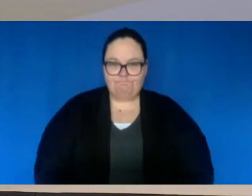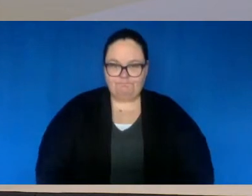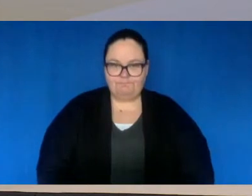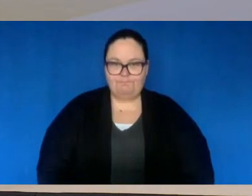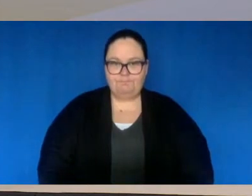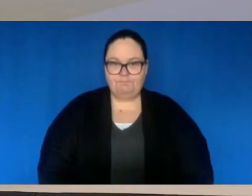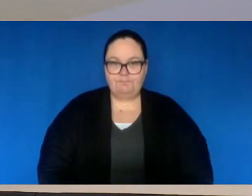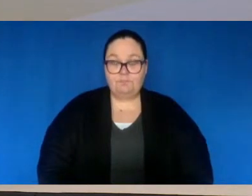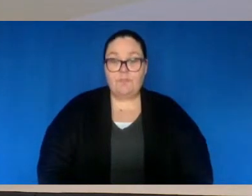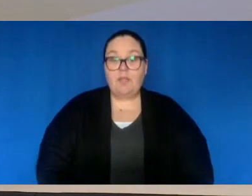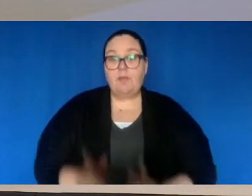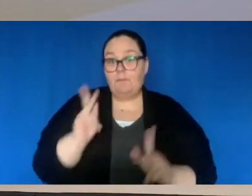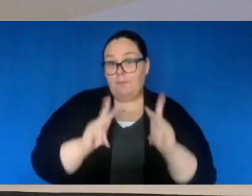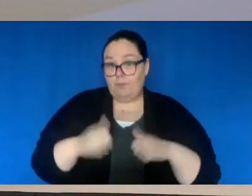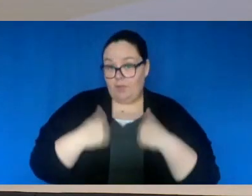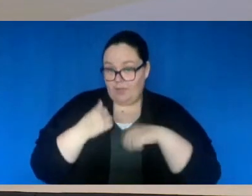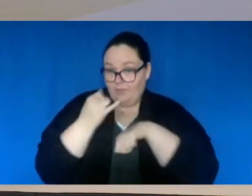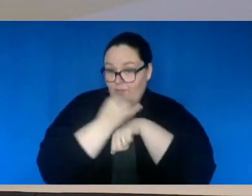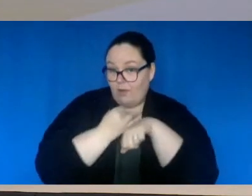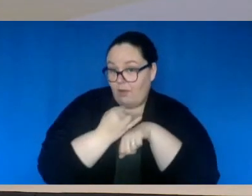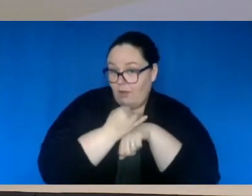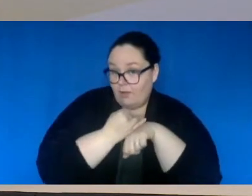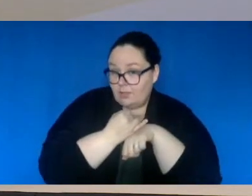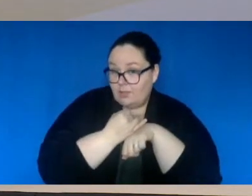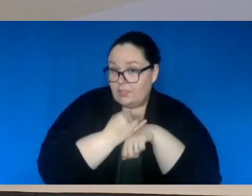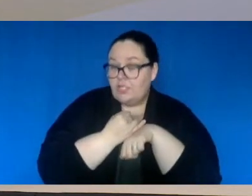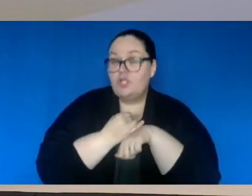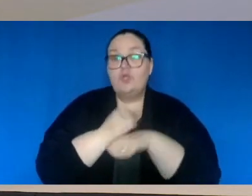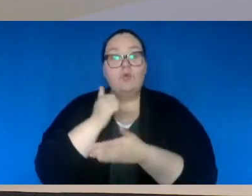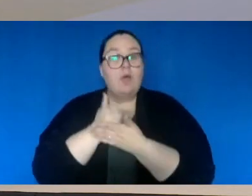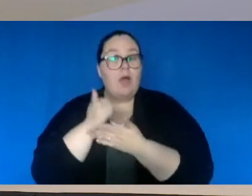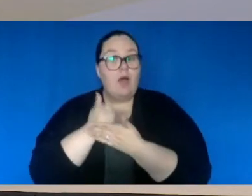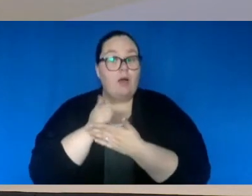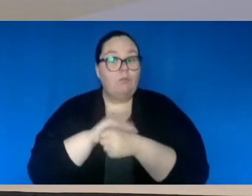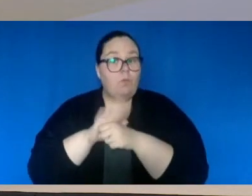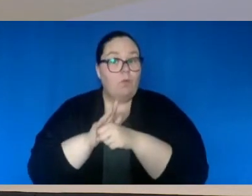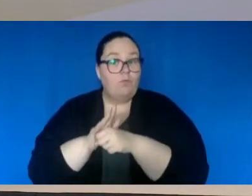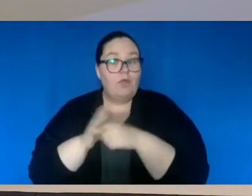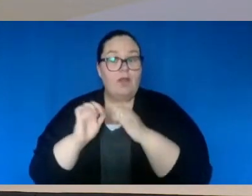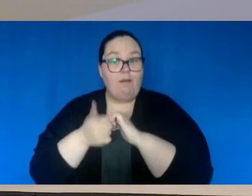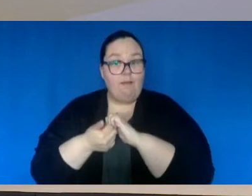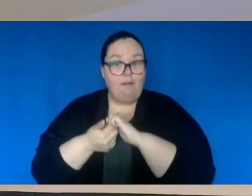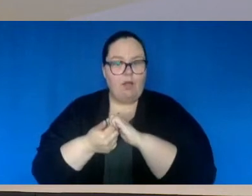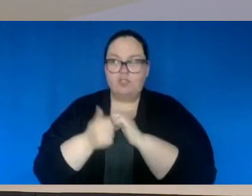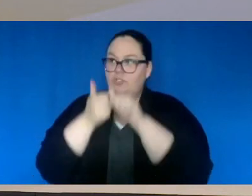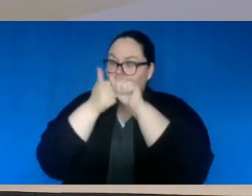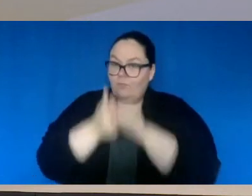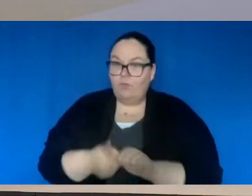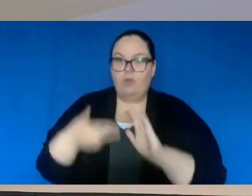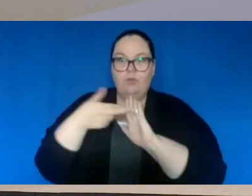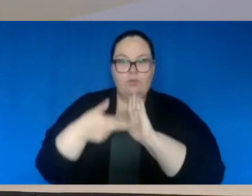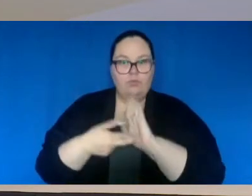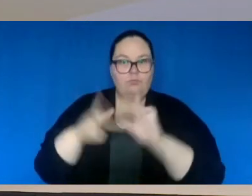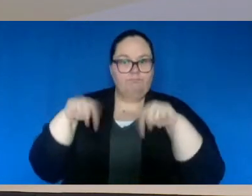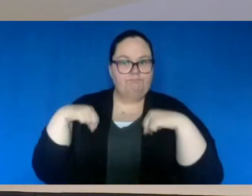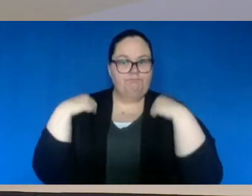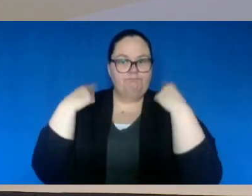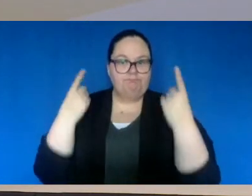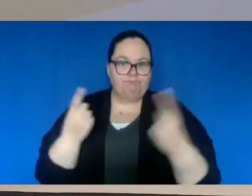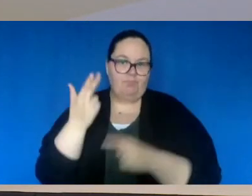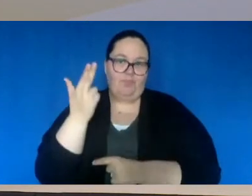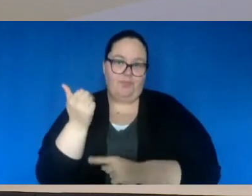Island residents can continue to help in the COVID-19 response by following public health measures as they have done so diligently during the last 13